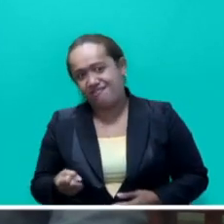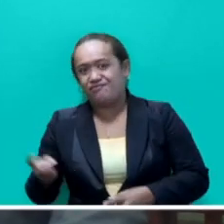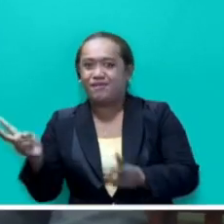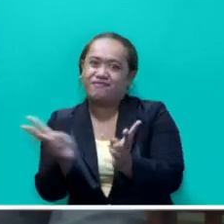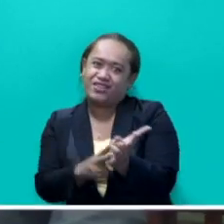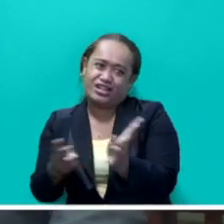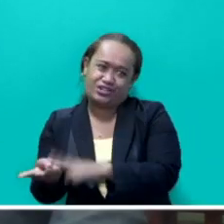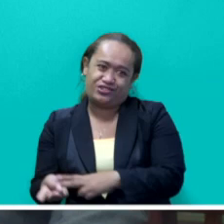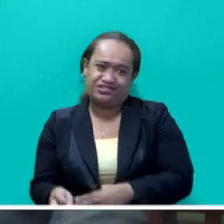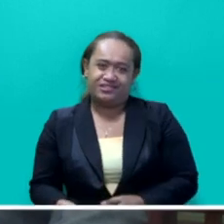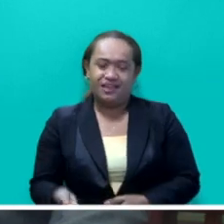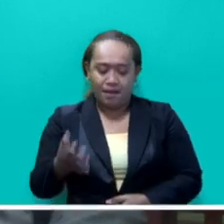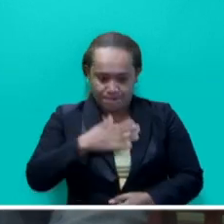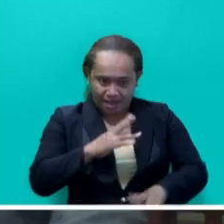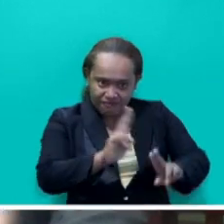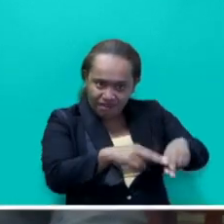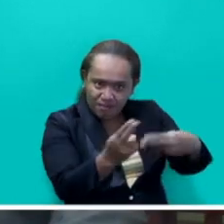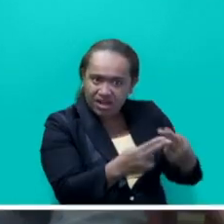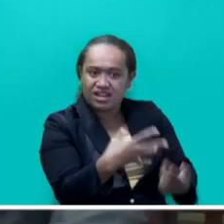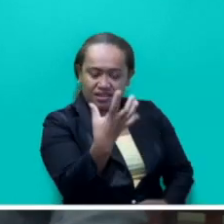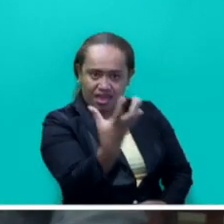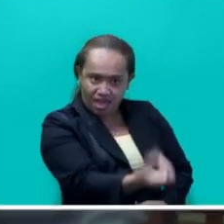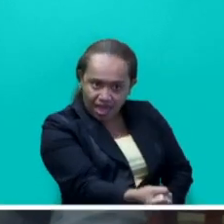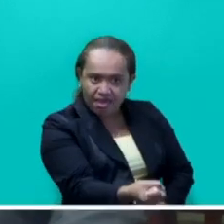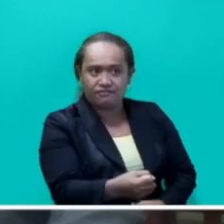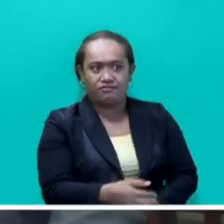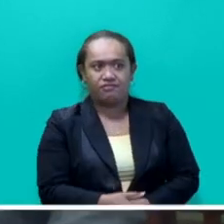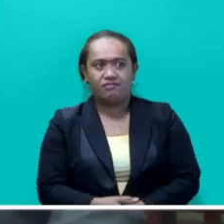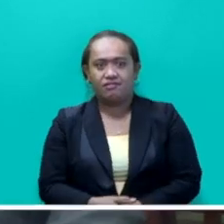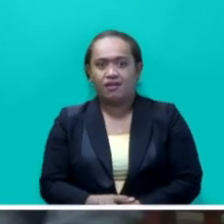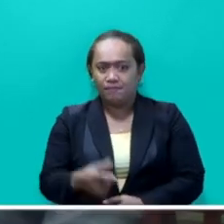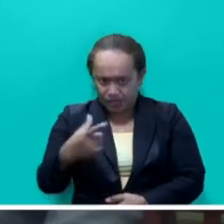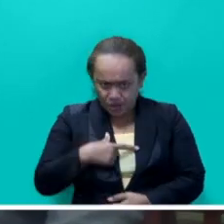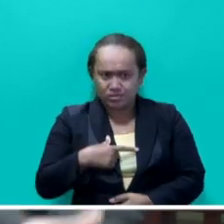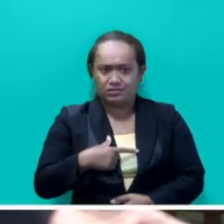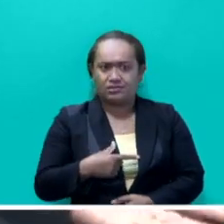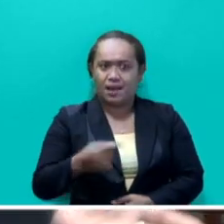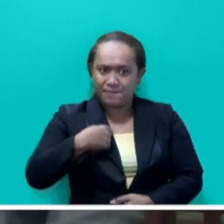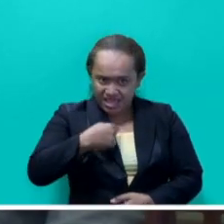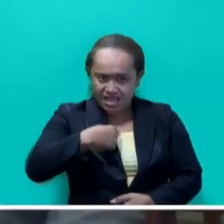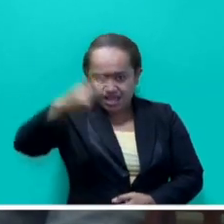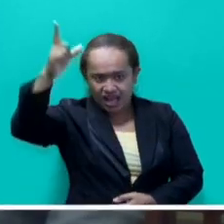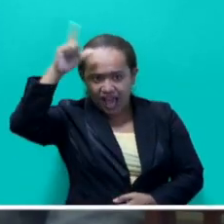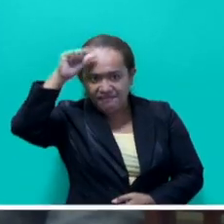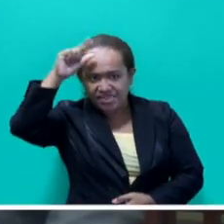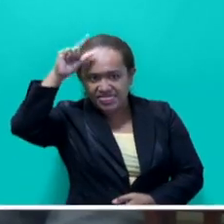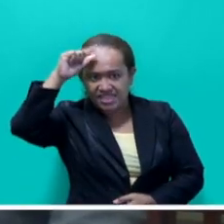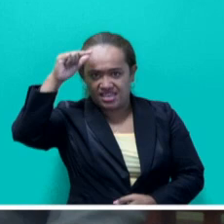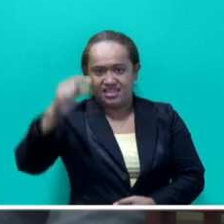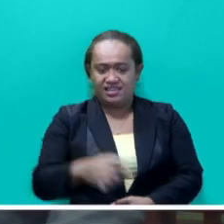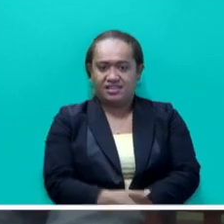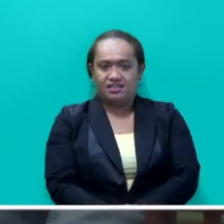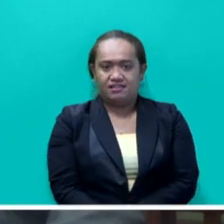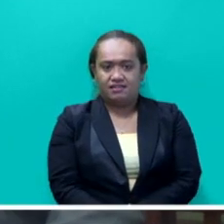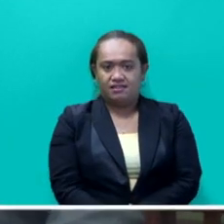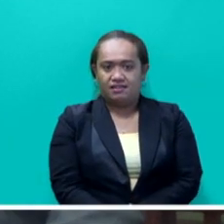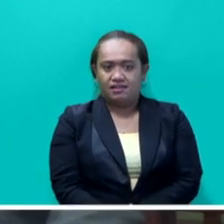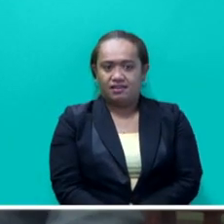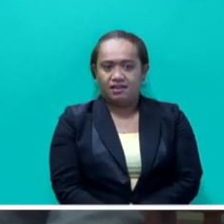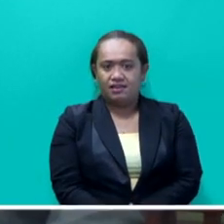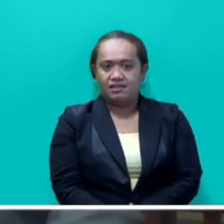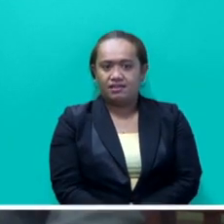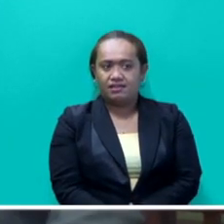family. I will have to face my Matangali and the Abusa. And I have friends. They have their